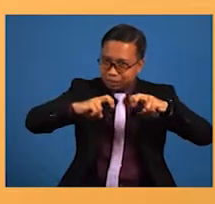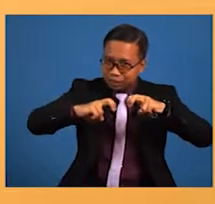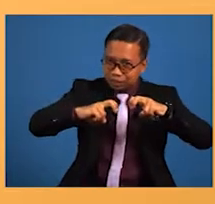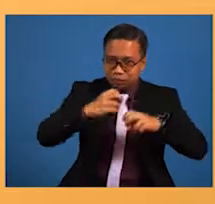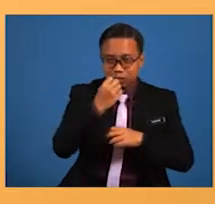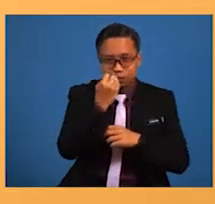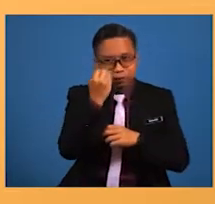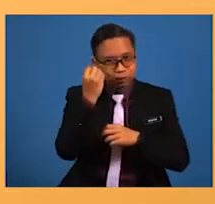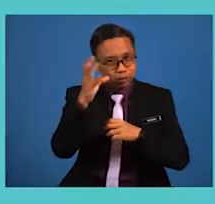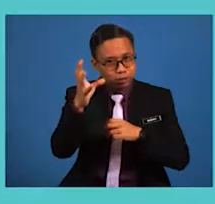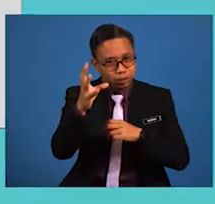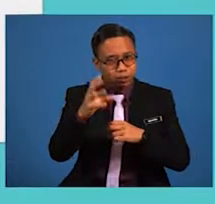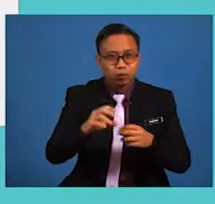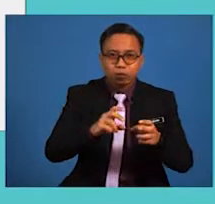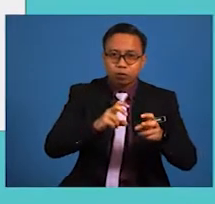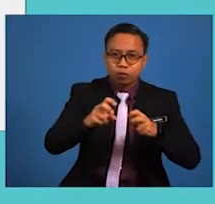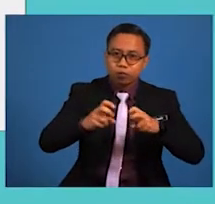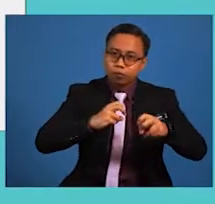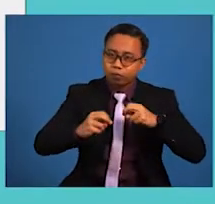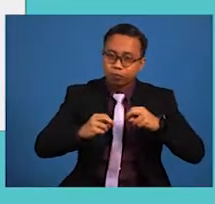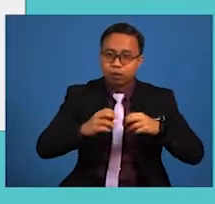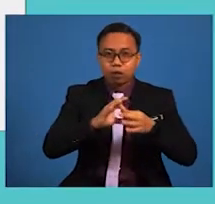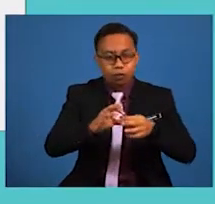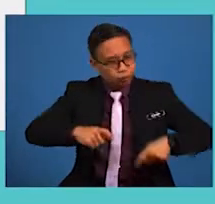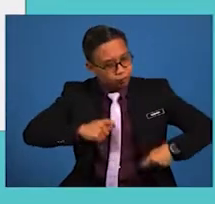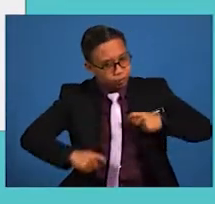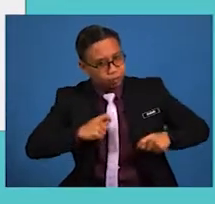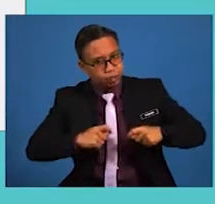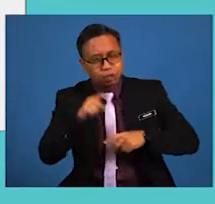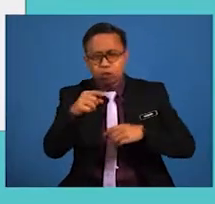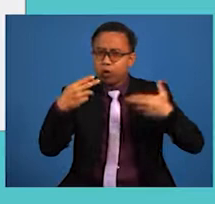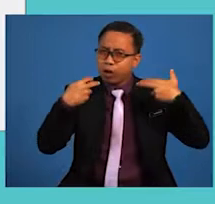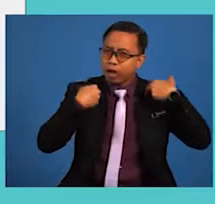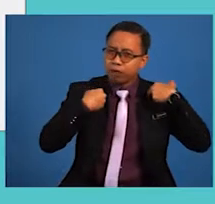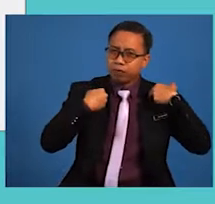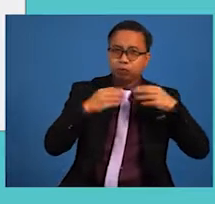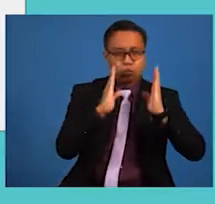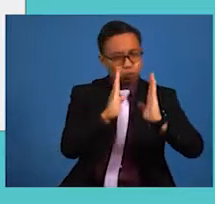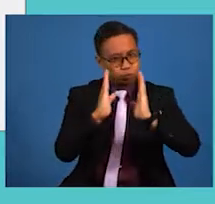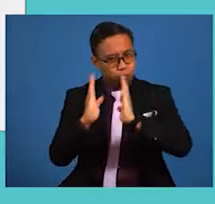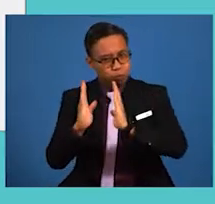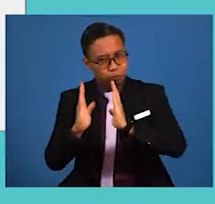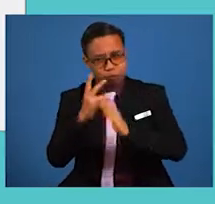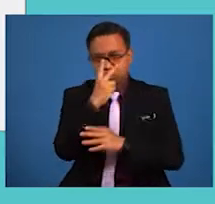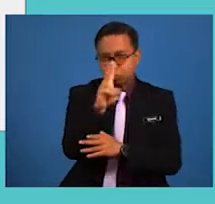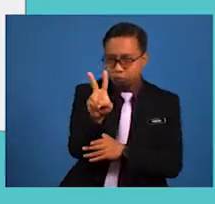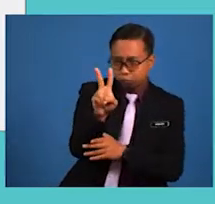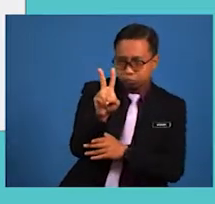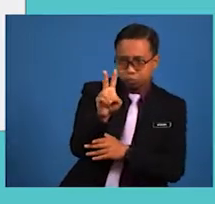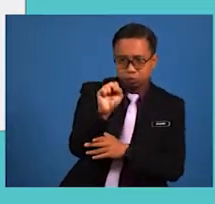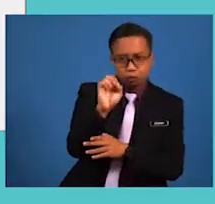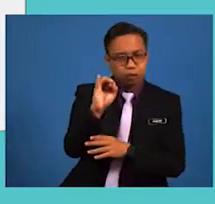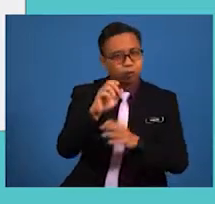explanation of a movement of a trend. You have to compare and contrast two sets of key